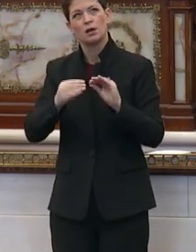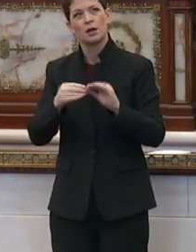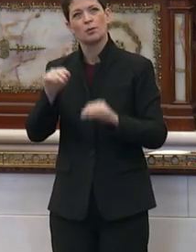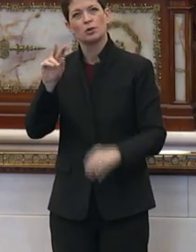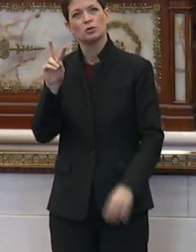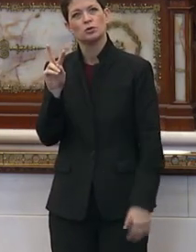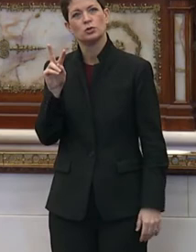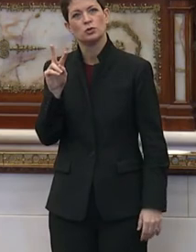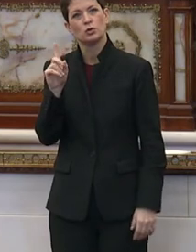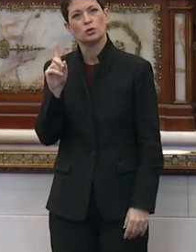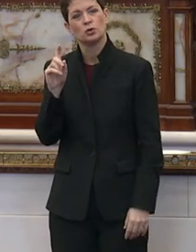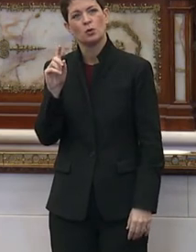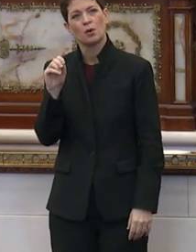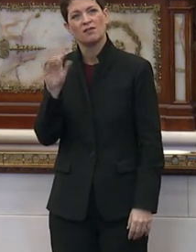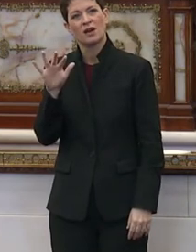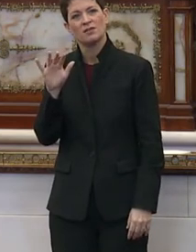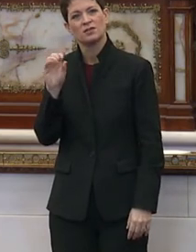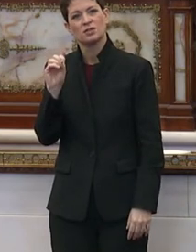number